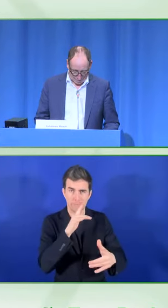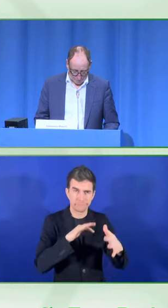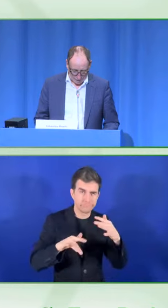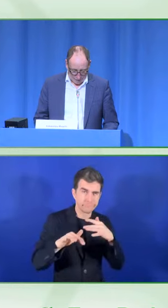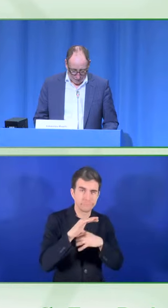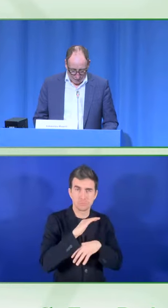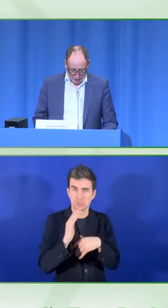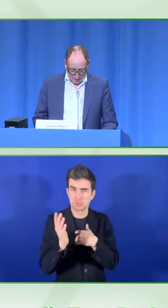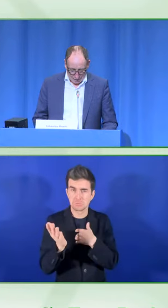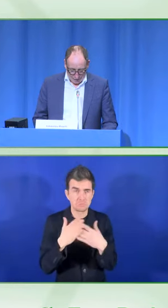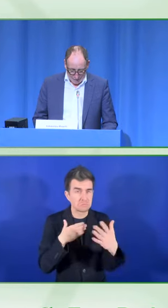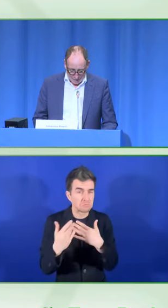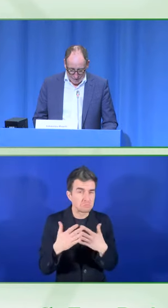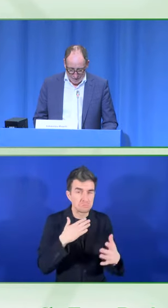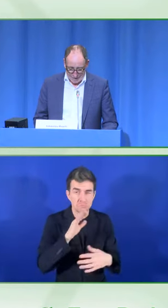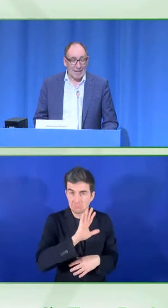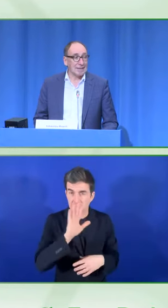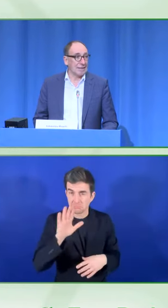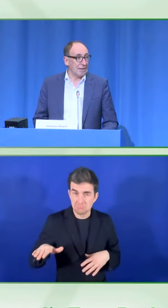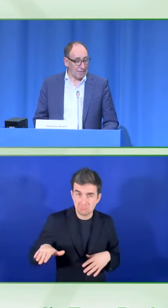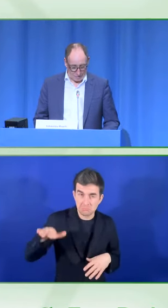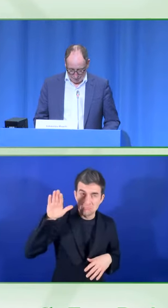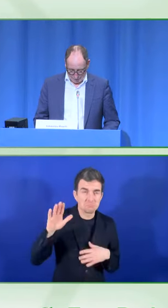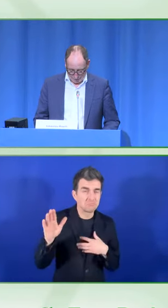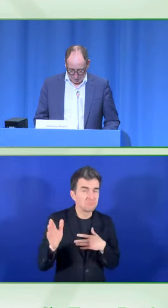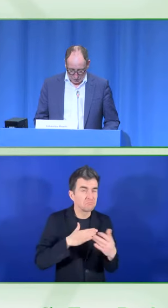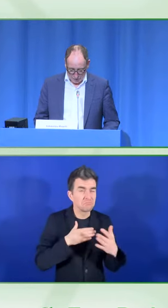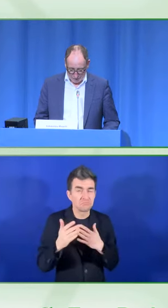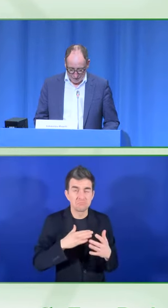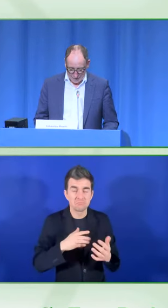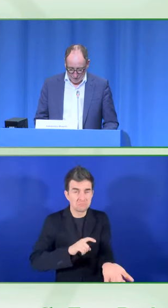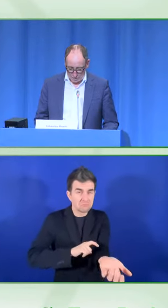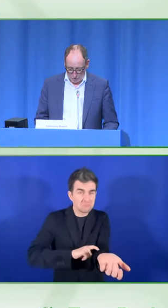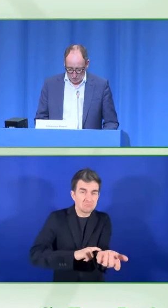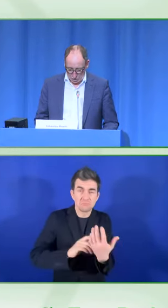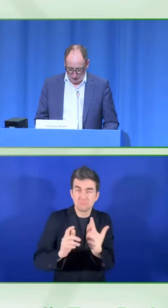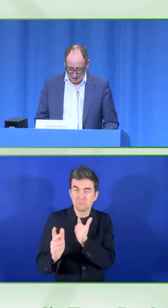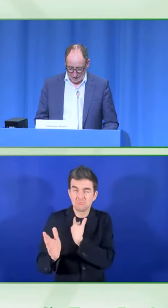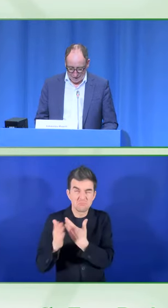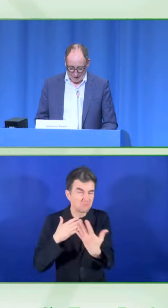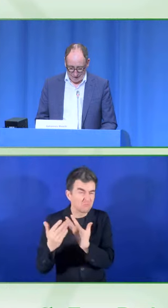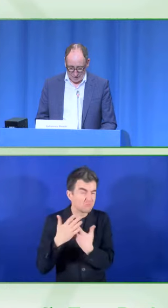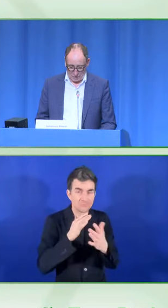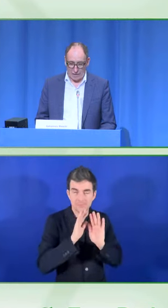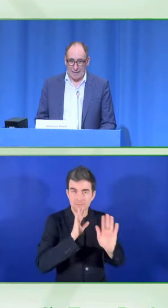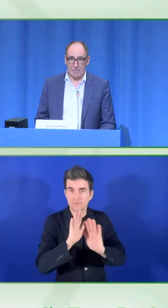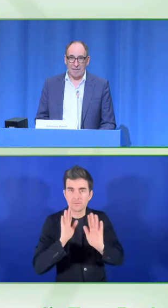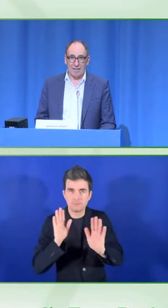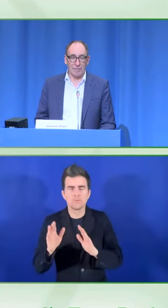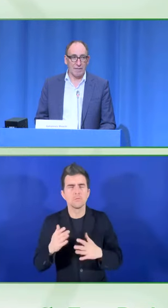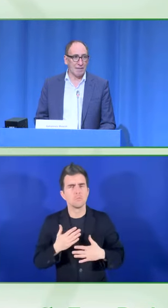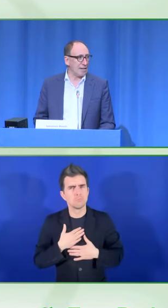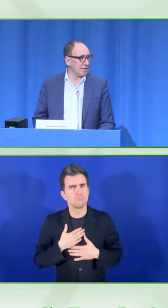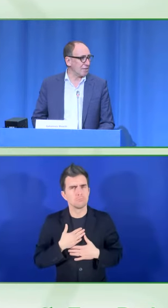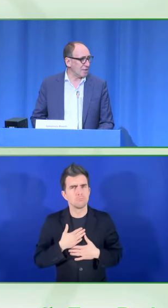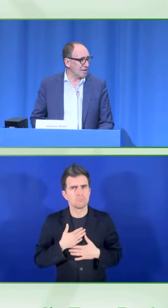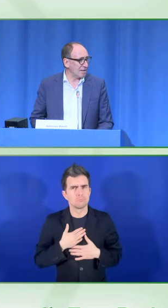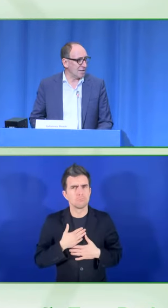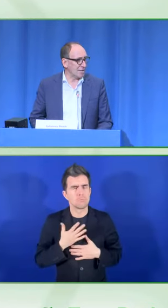disabilities. This is exactly what the Zero Project stands for. And let me say,